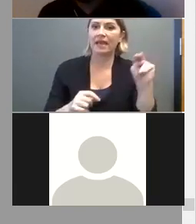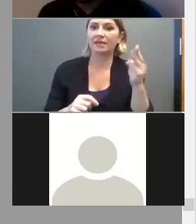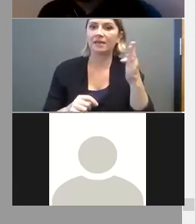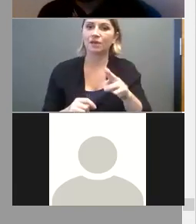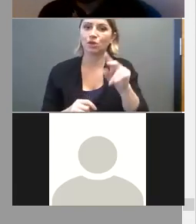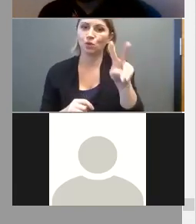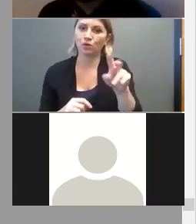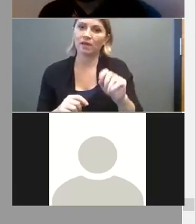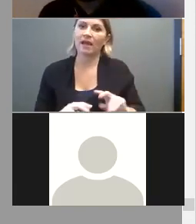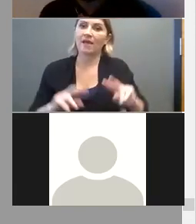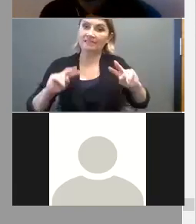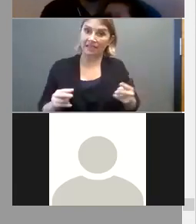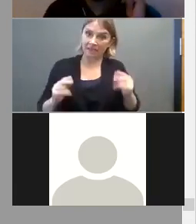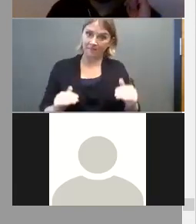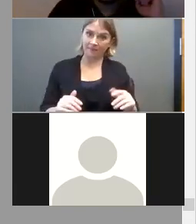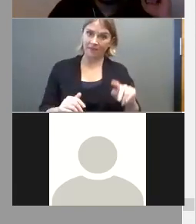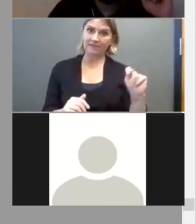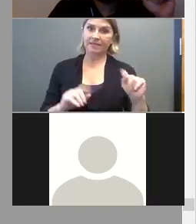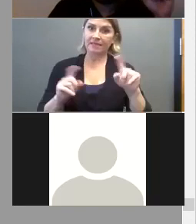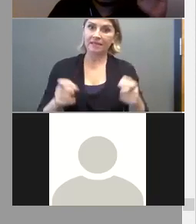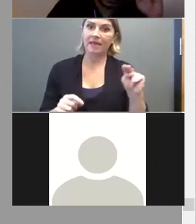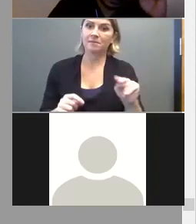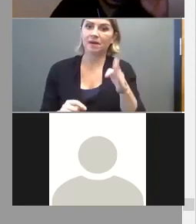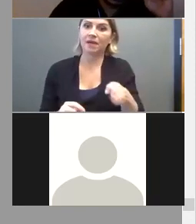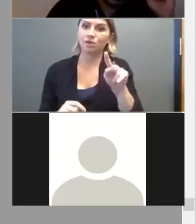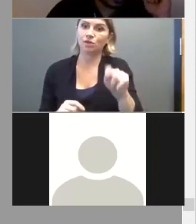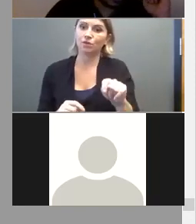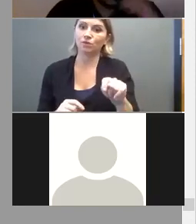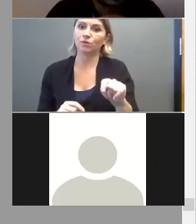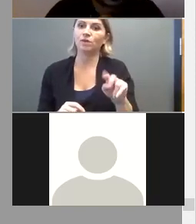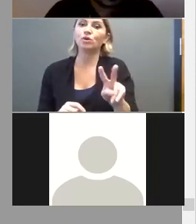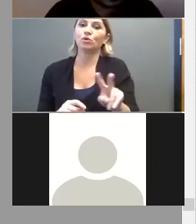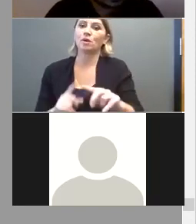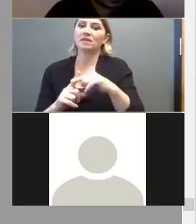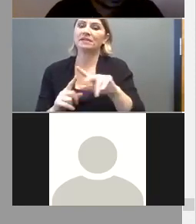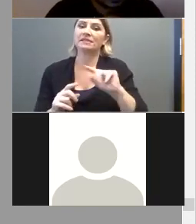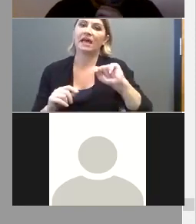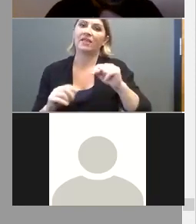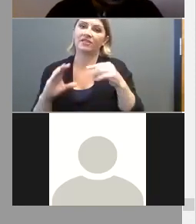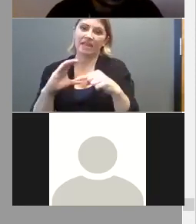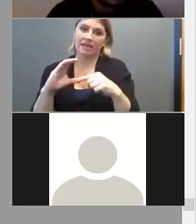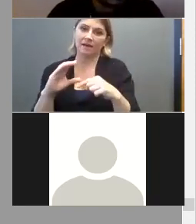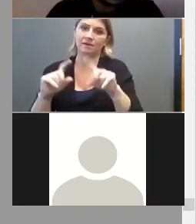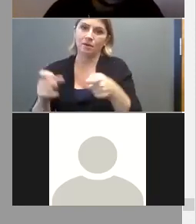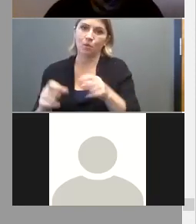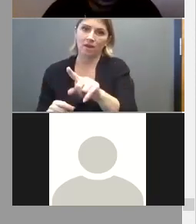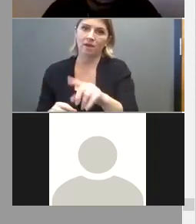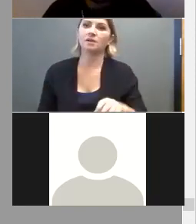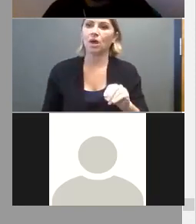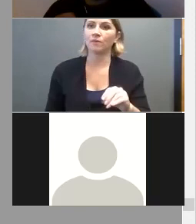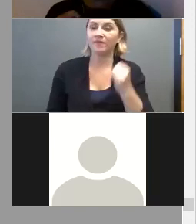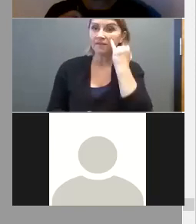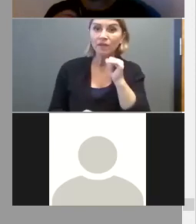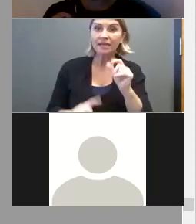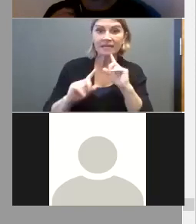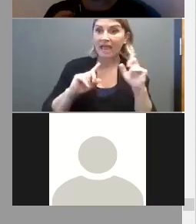for the second function, we have t n by 2 plus theta 1. So all of you that have answered are correct. All of you that have not